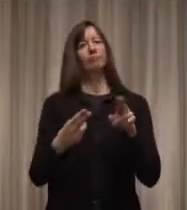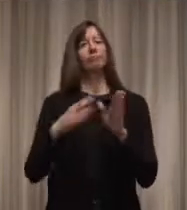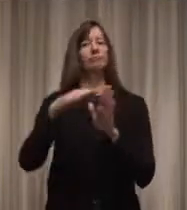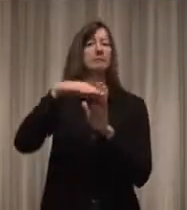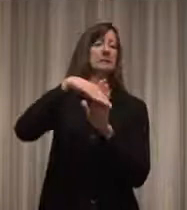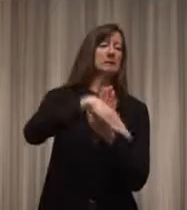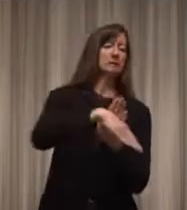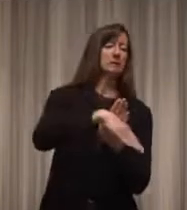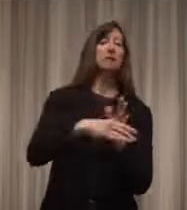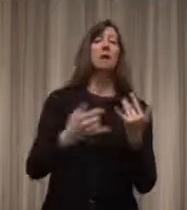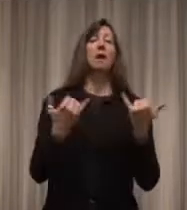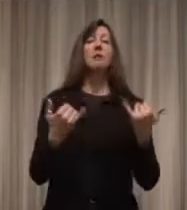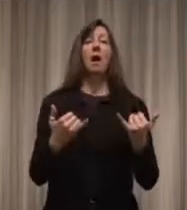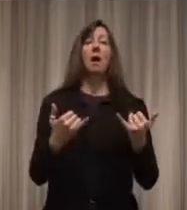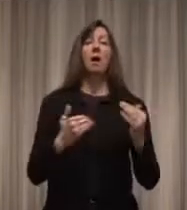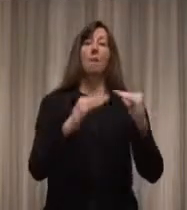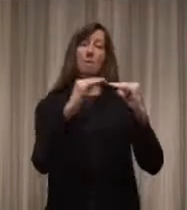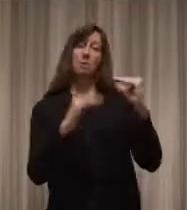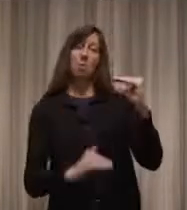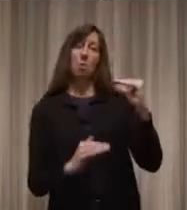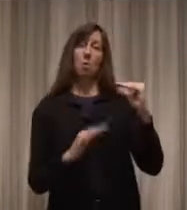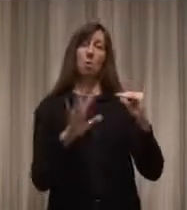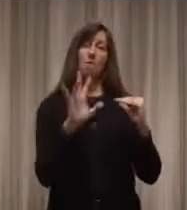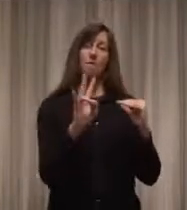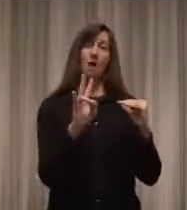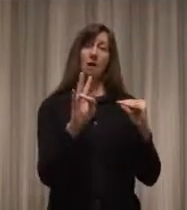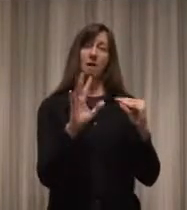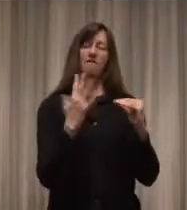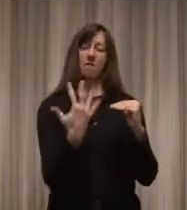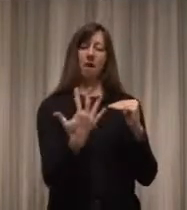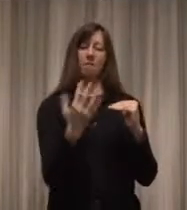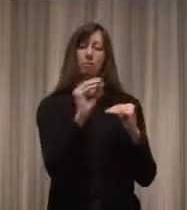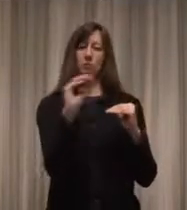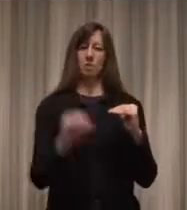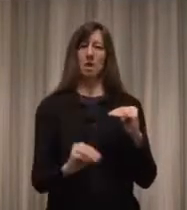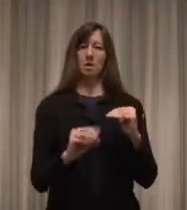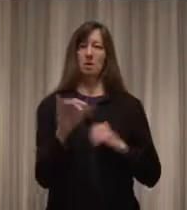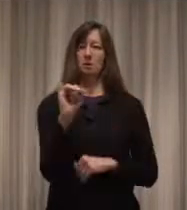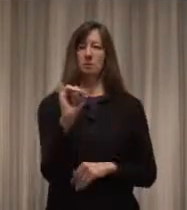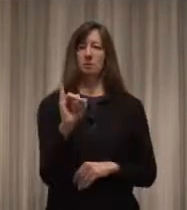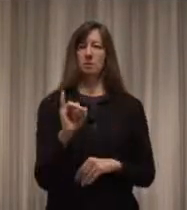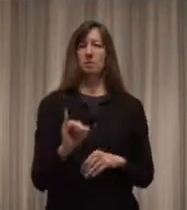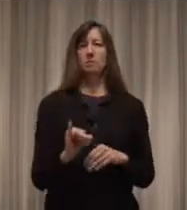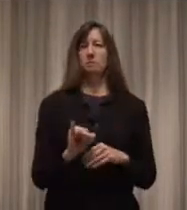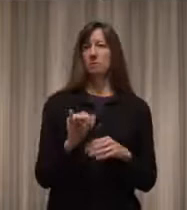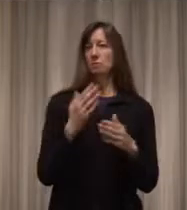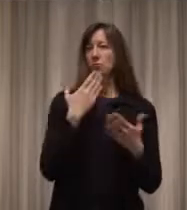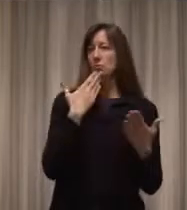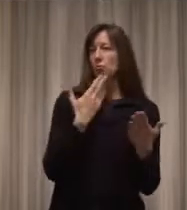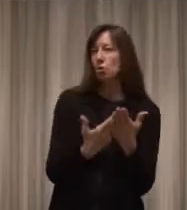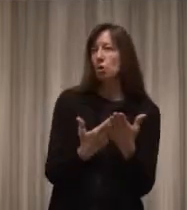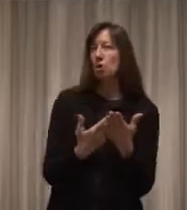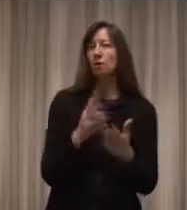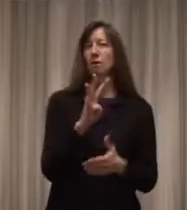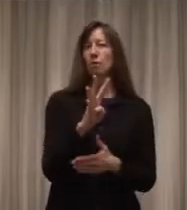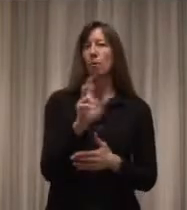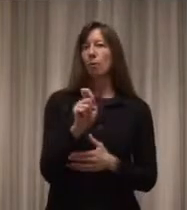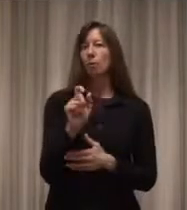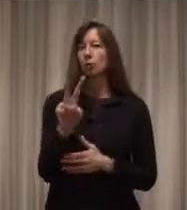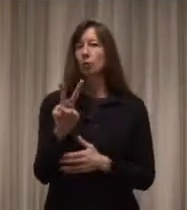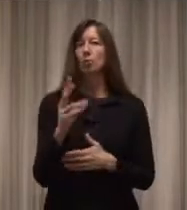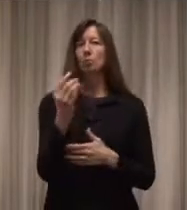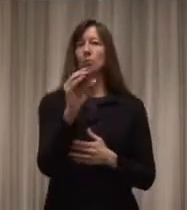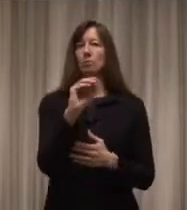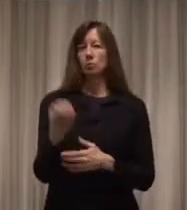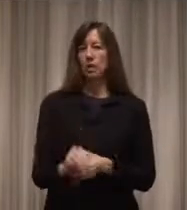below 5% new infection rate. We're at a 4.62% new infection rate over the last few days. So that is